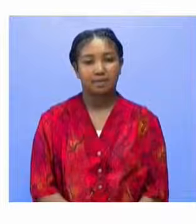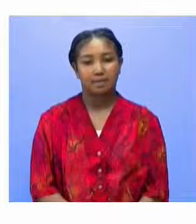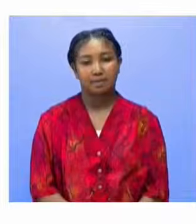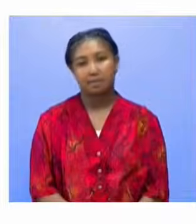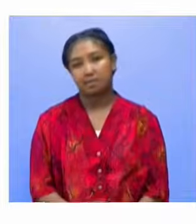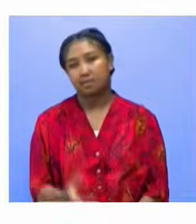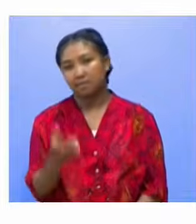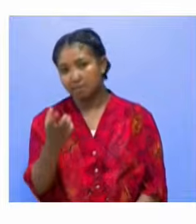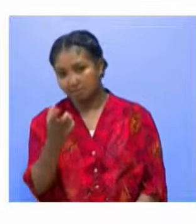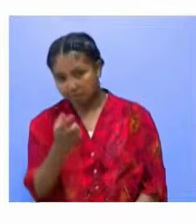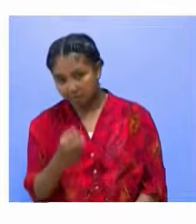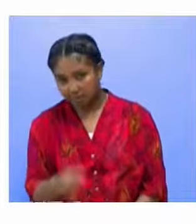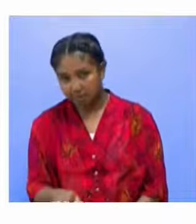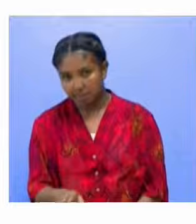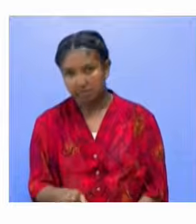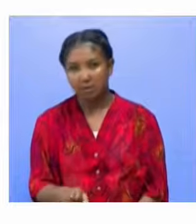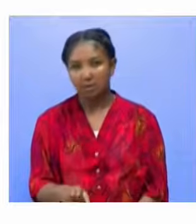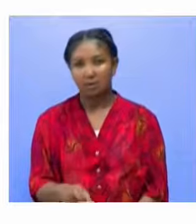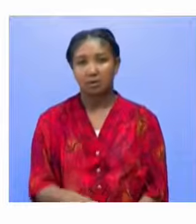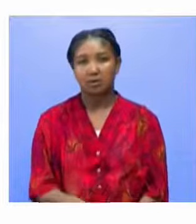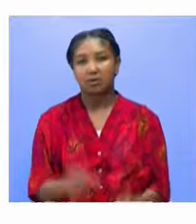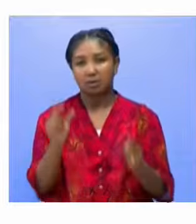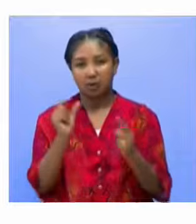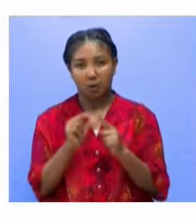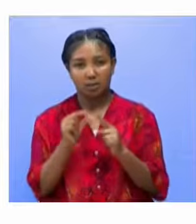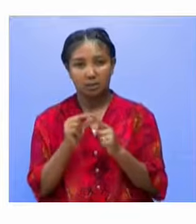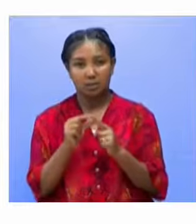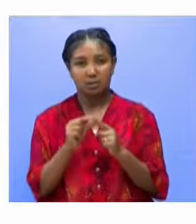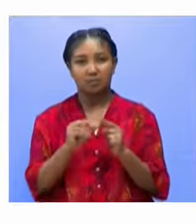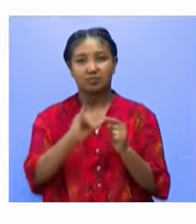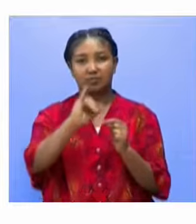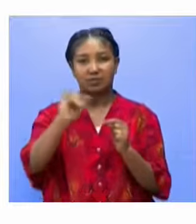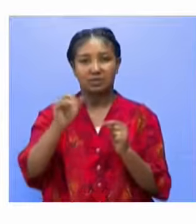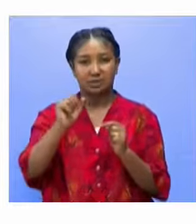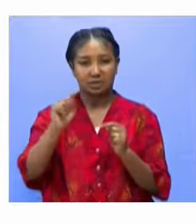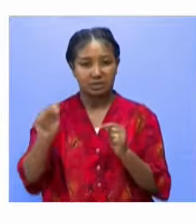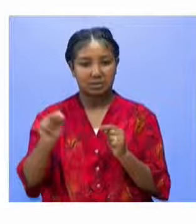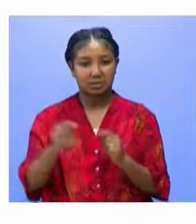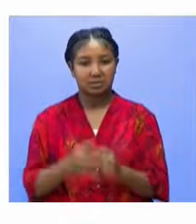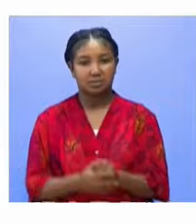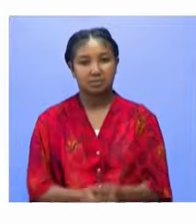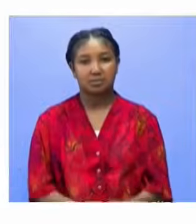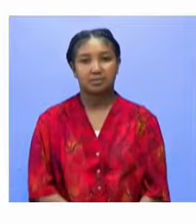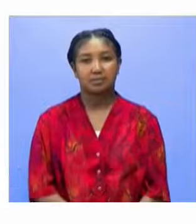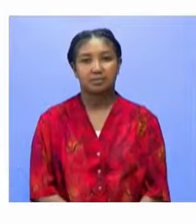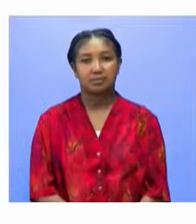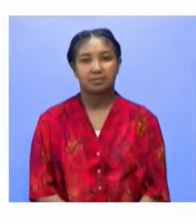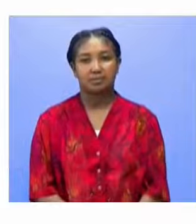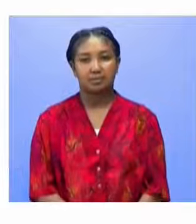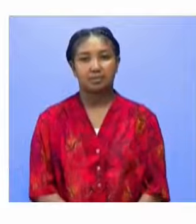Yes, just like the word just. Yes,